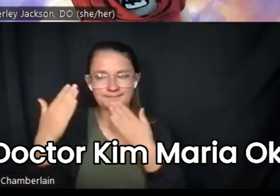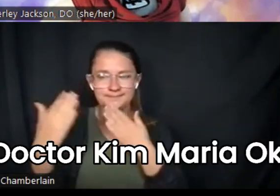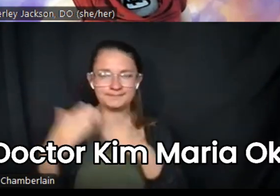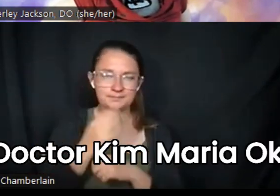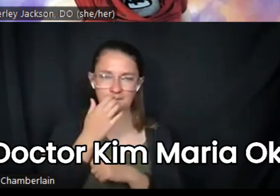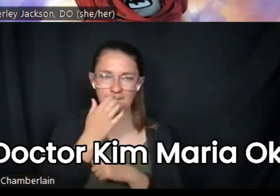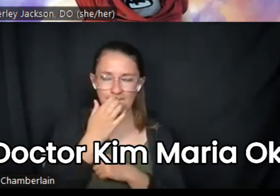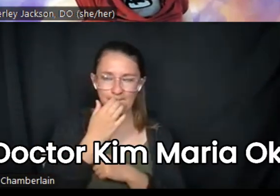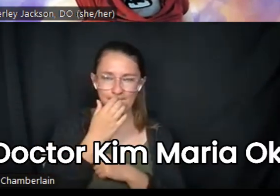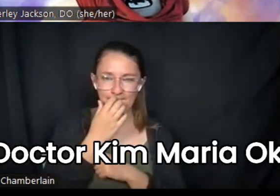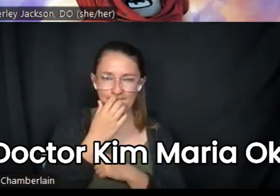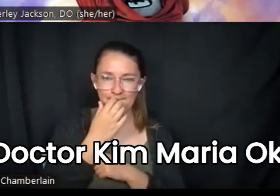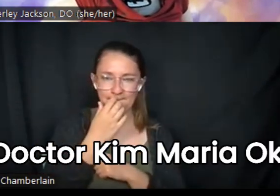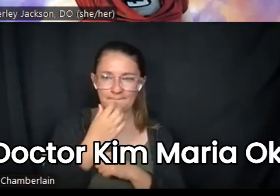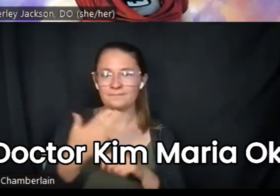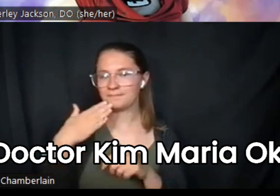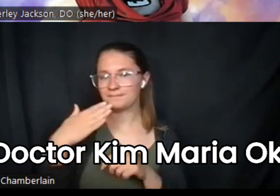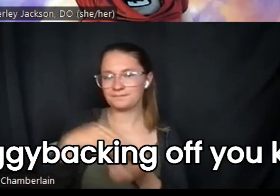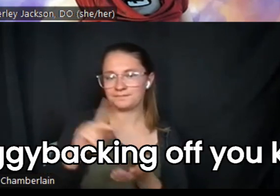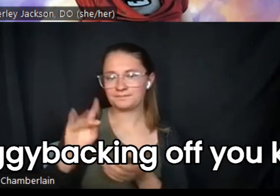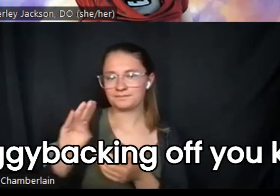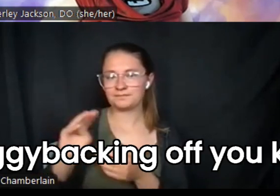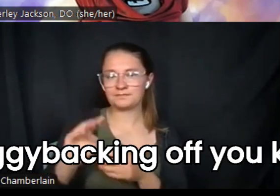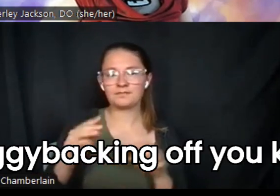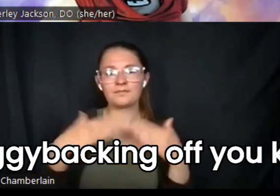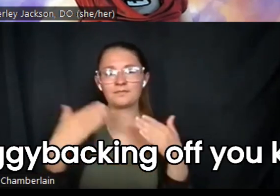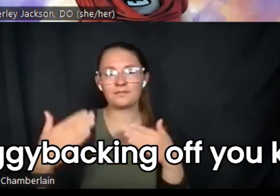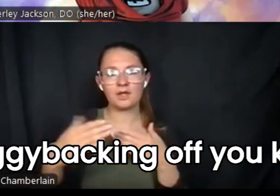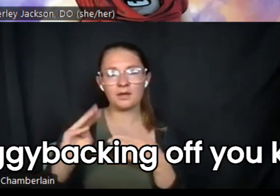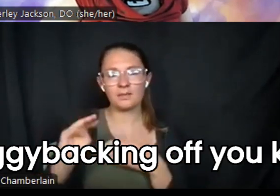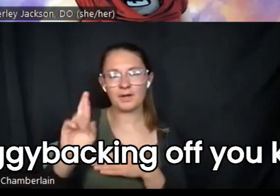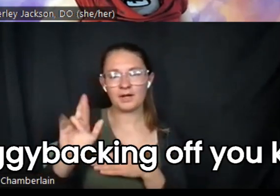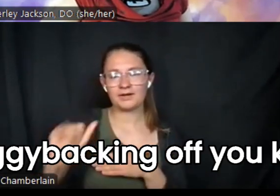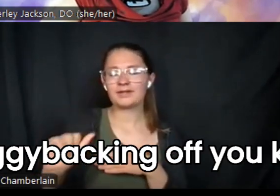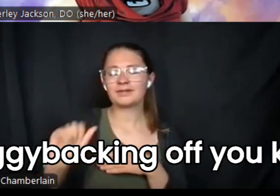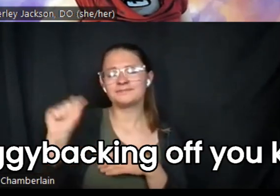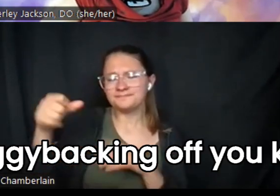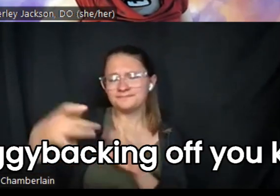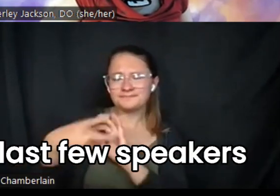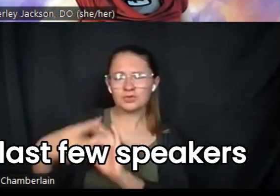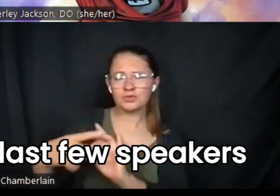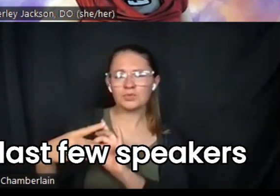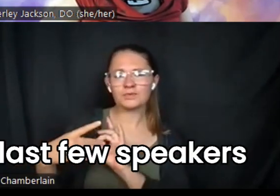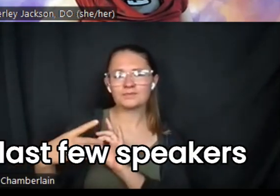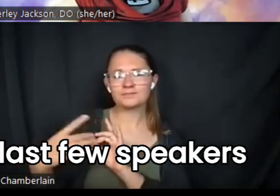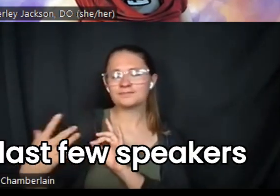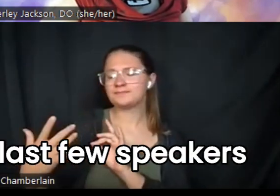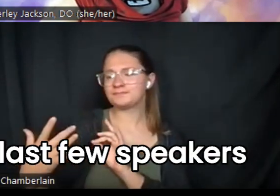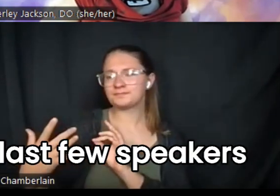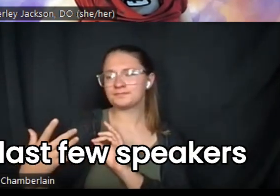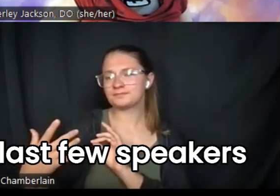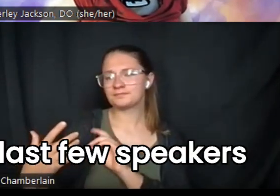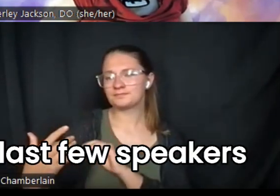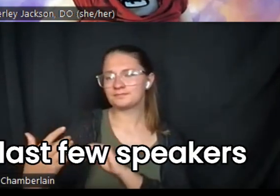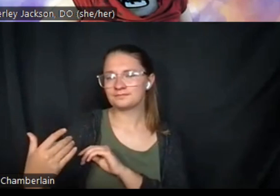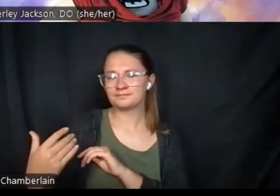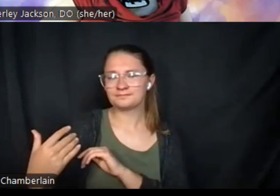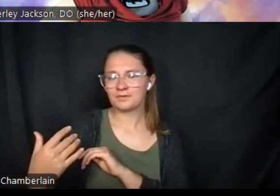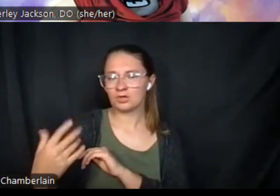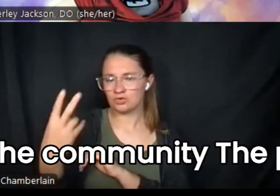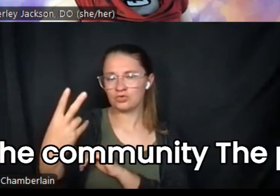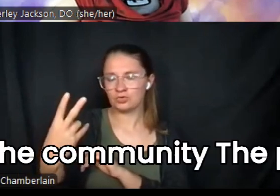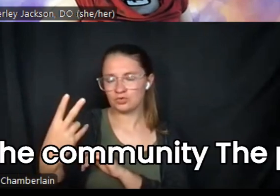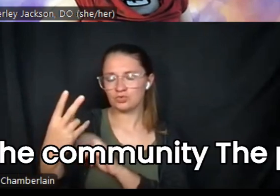Thank you, Dr. Kim. Maria? Okay, I mean, just piggybacking off, the last few speakers.